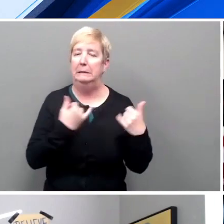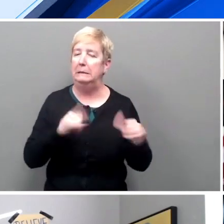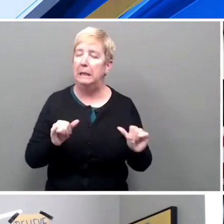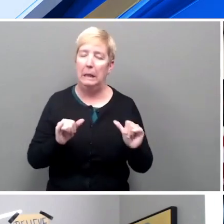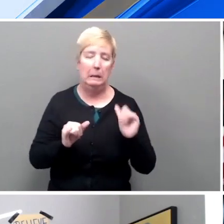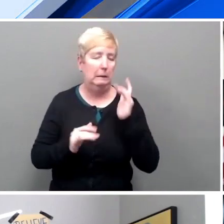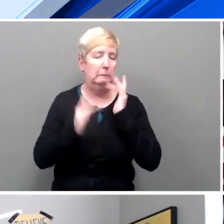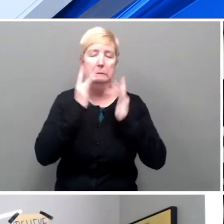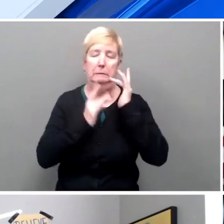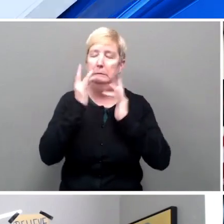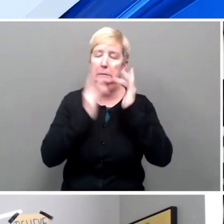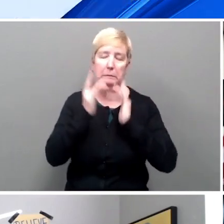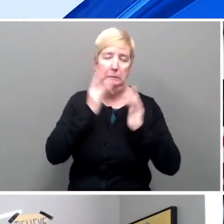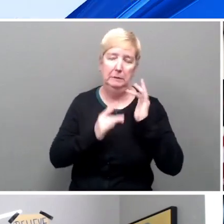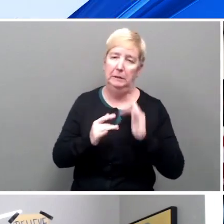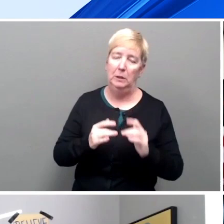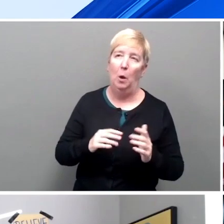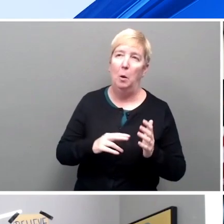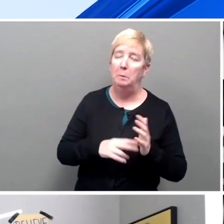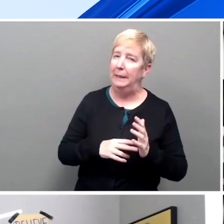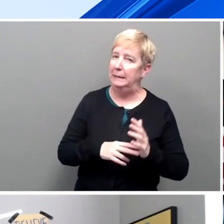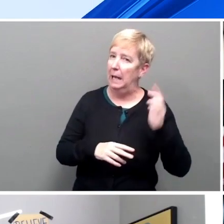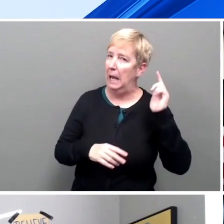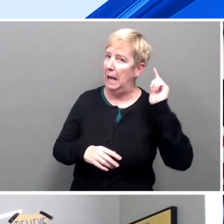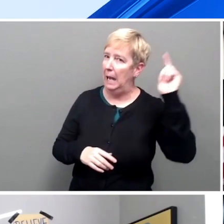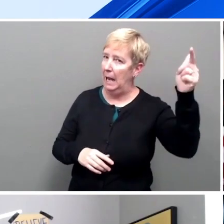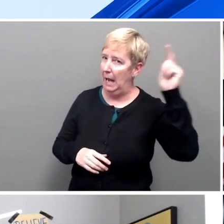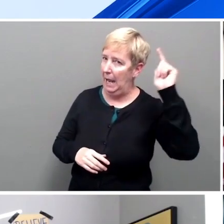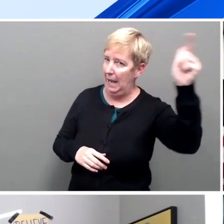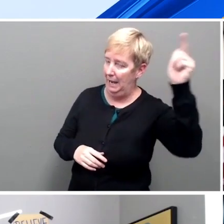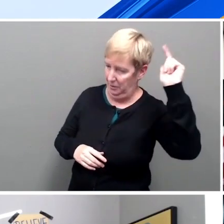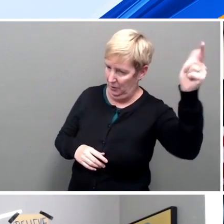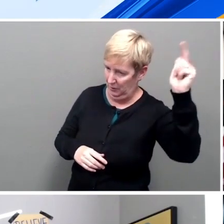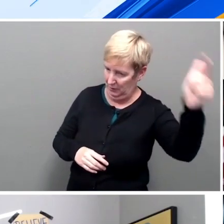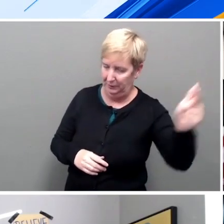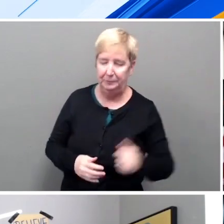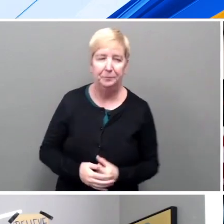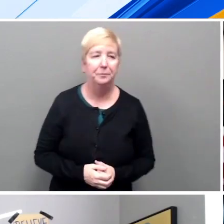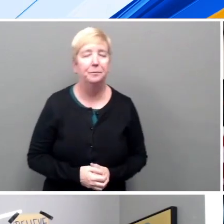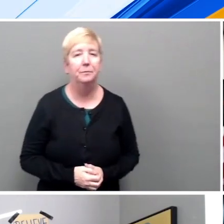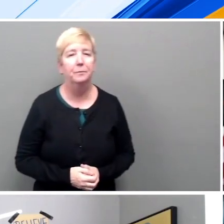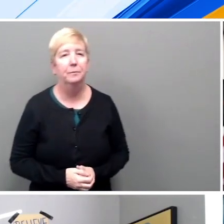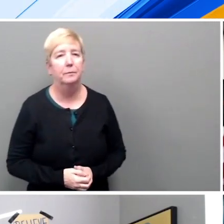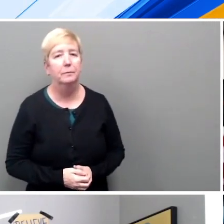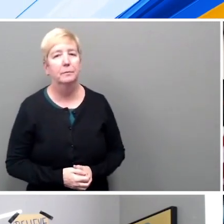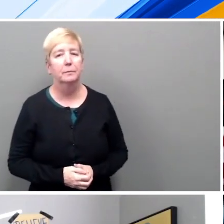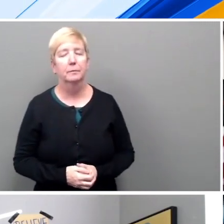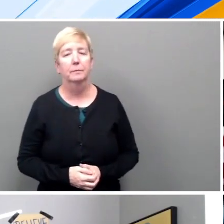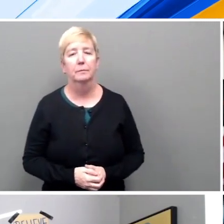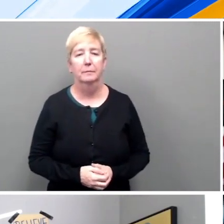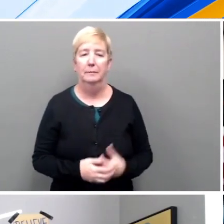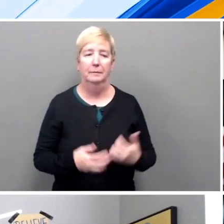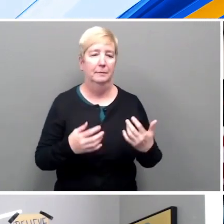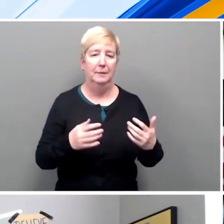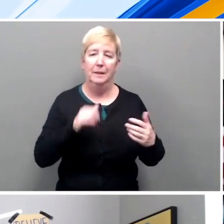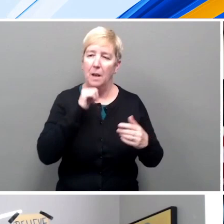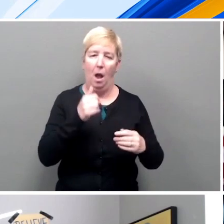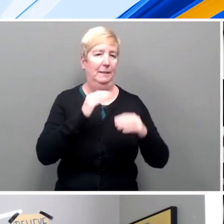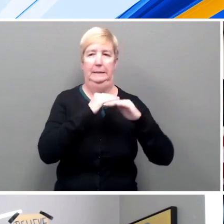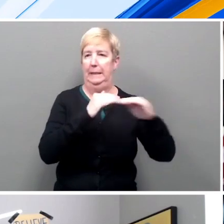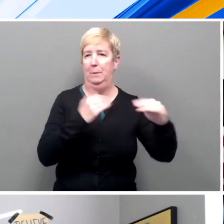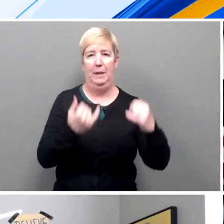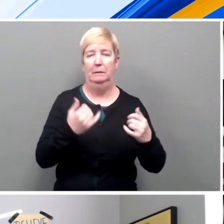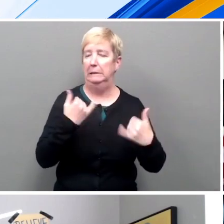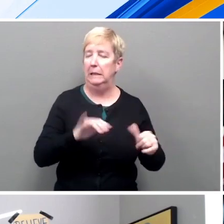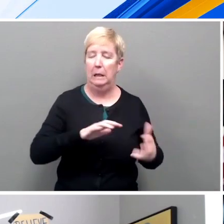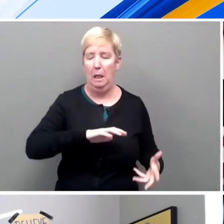in any way into a sort of a stabilized state